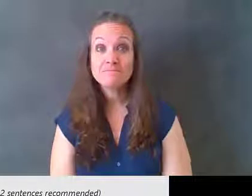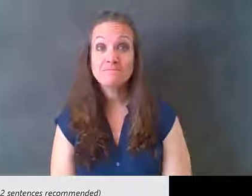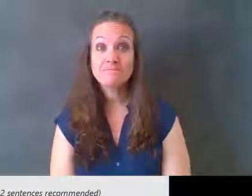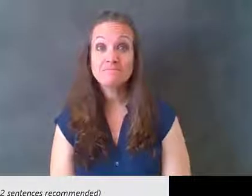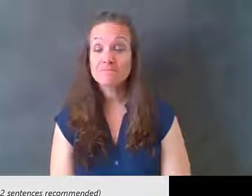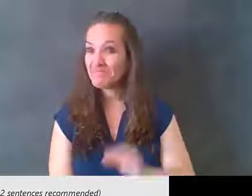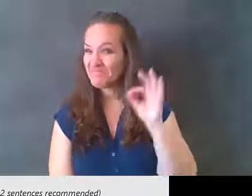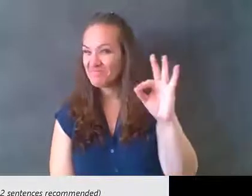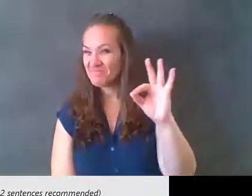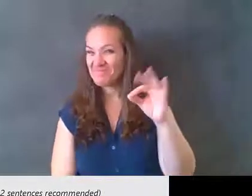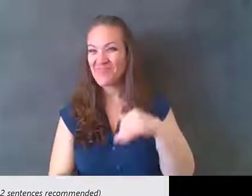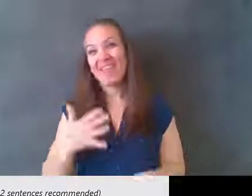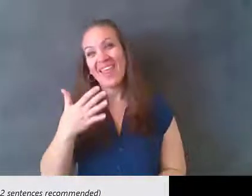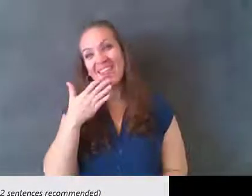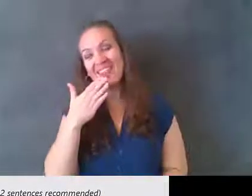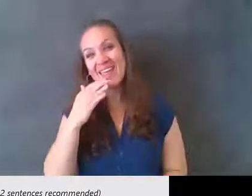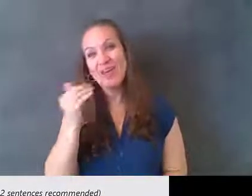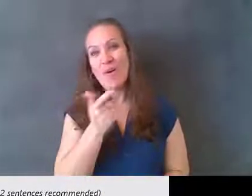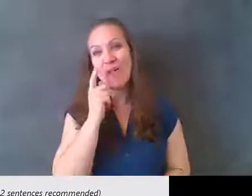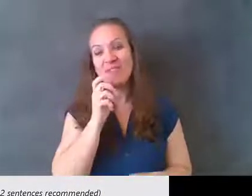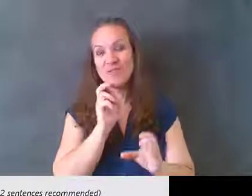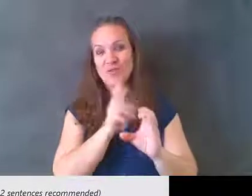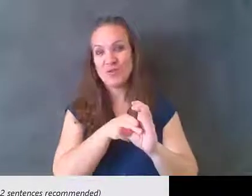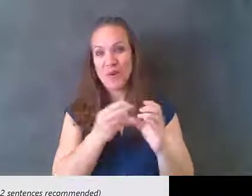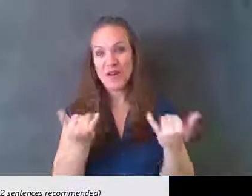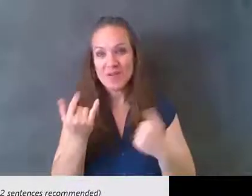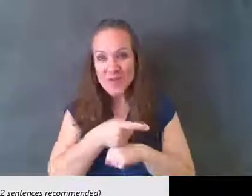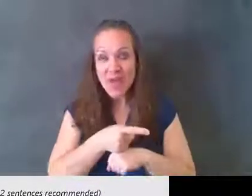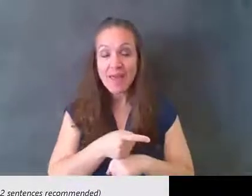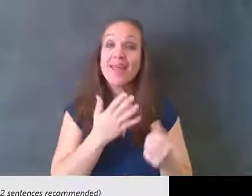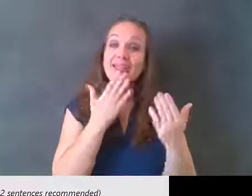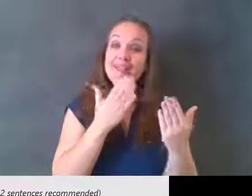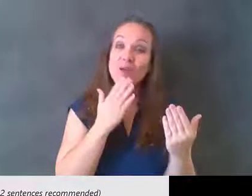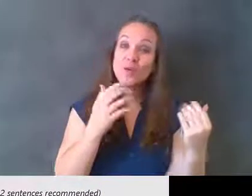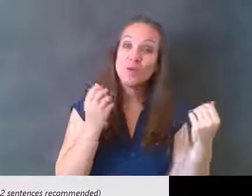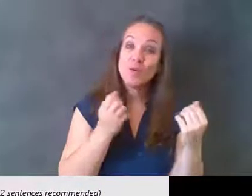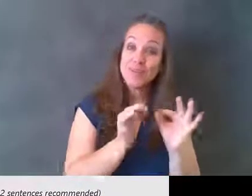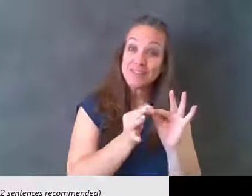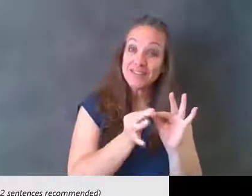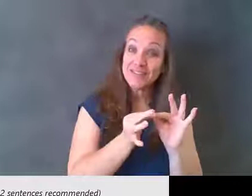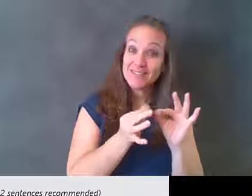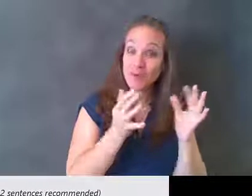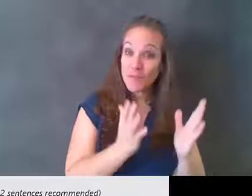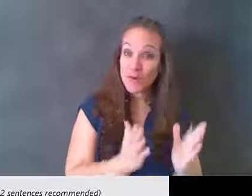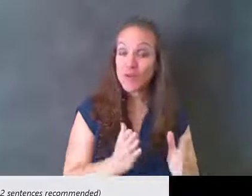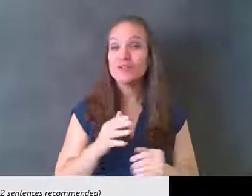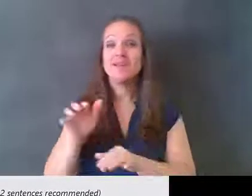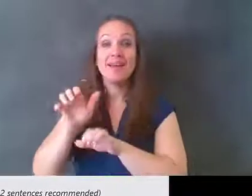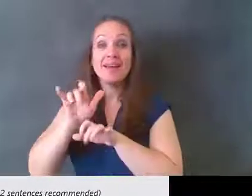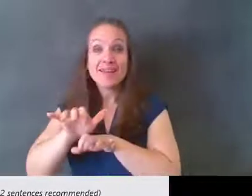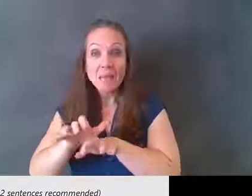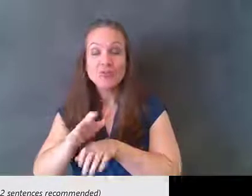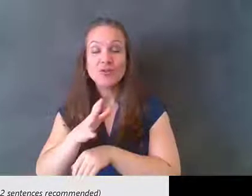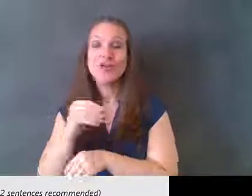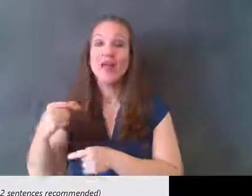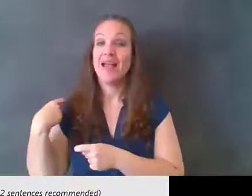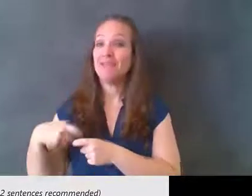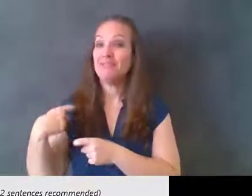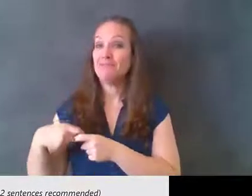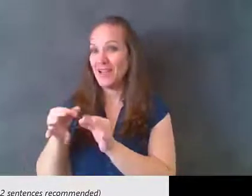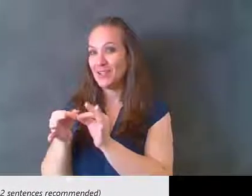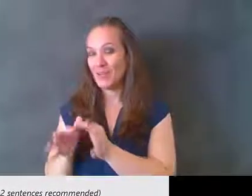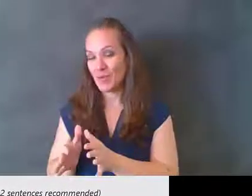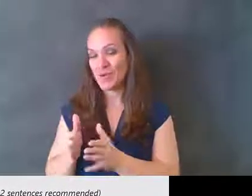Perfect. Well, thank you all for joining us today. Thank you to our ASL interpreters, our captioner, and our Spanish interpreters for